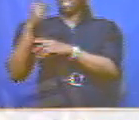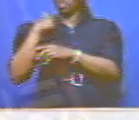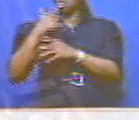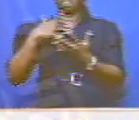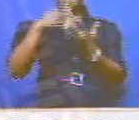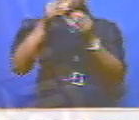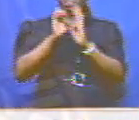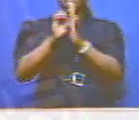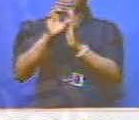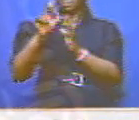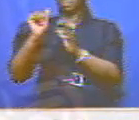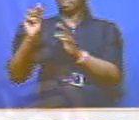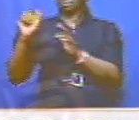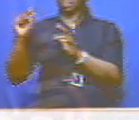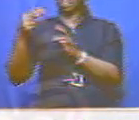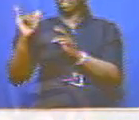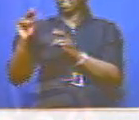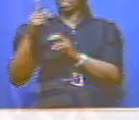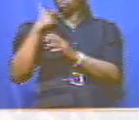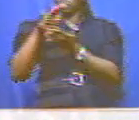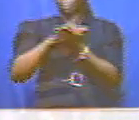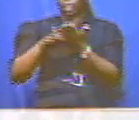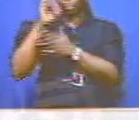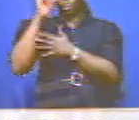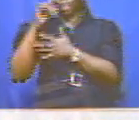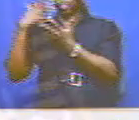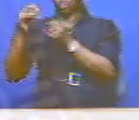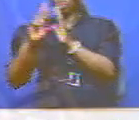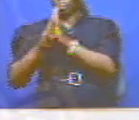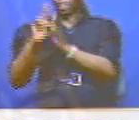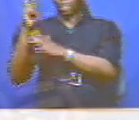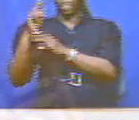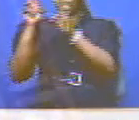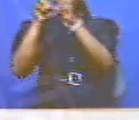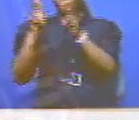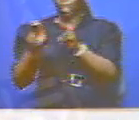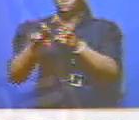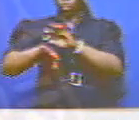Ramadan Vyombo, who was based in Mombasa, did represent Kenya in a number of international meets.